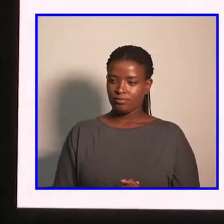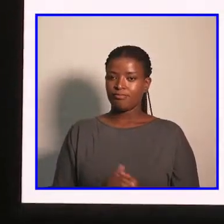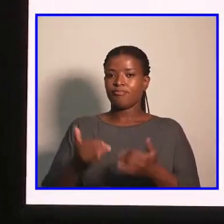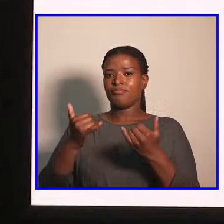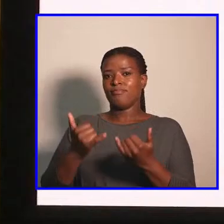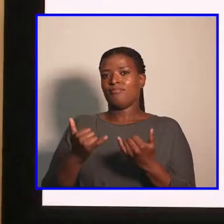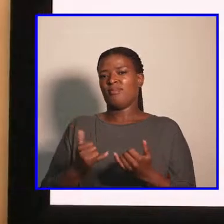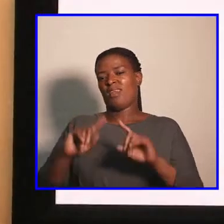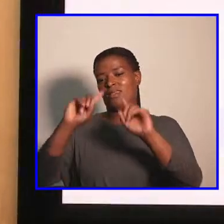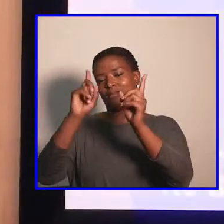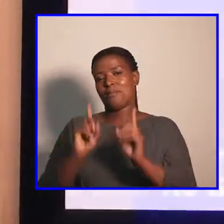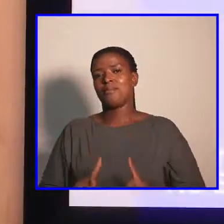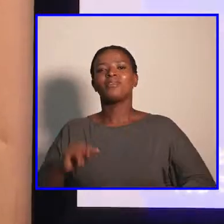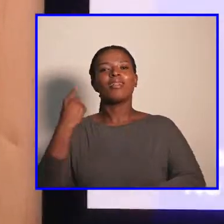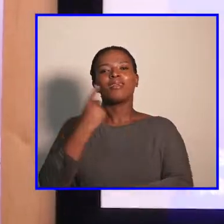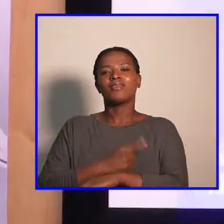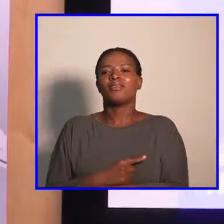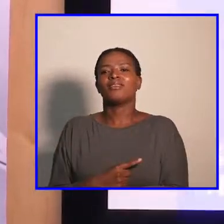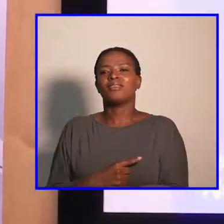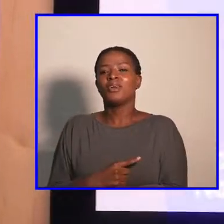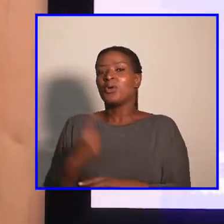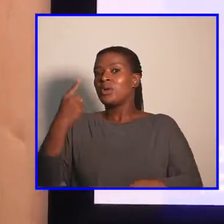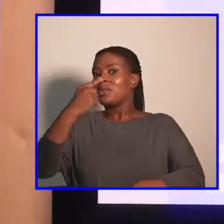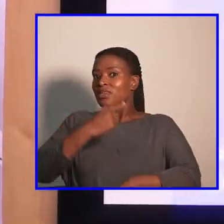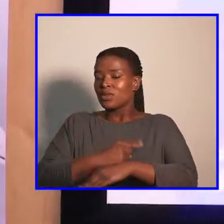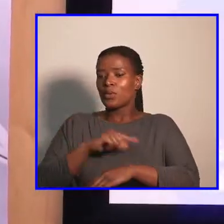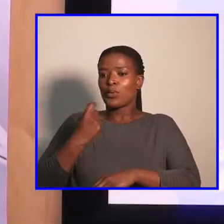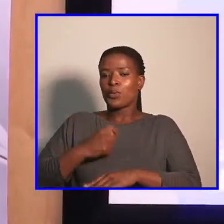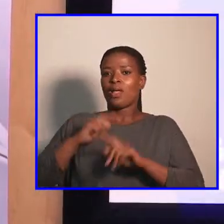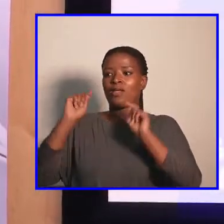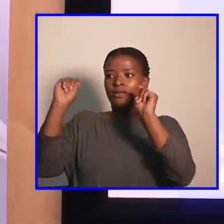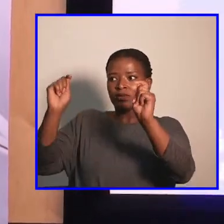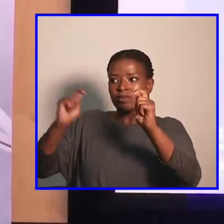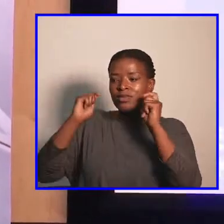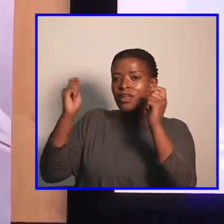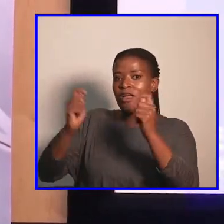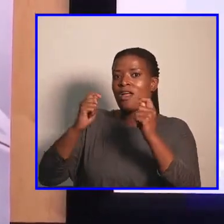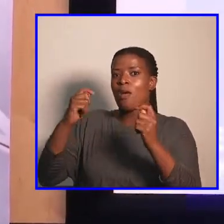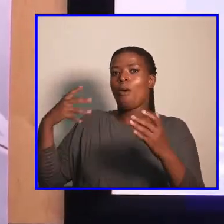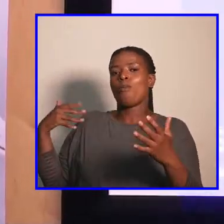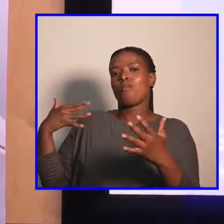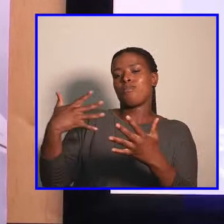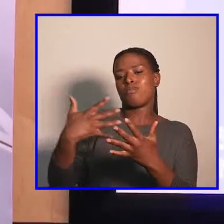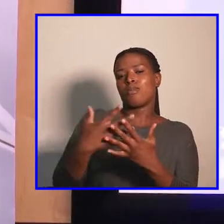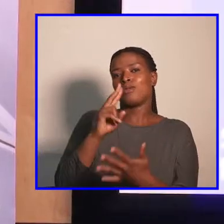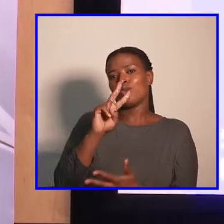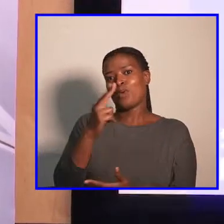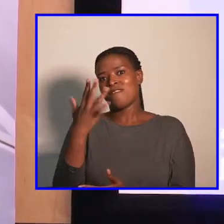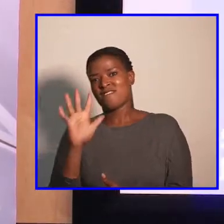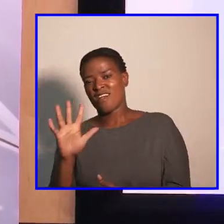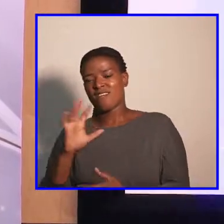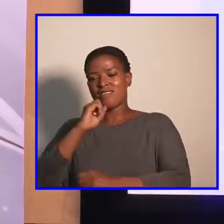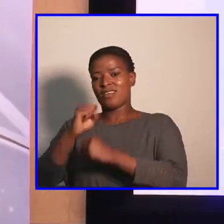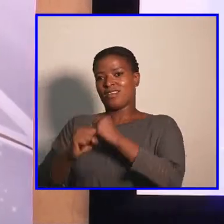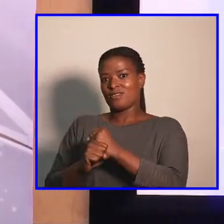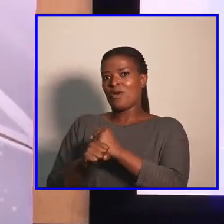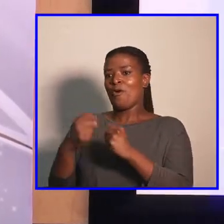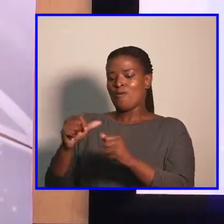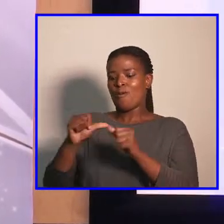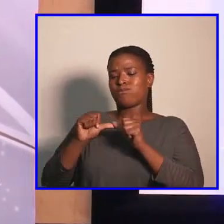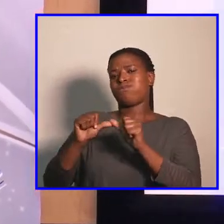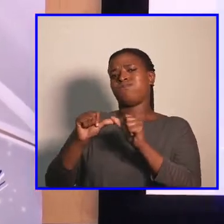Today is a special day, a day we celebrate our Silver Jubilee, our 25 years of